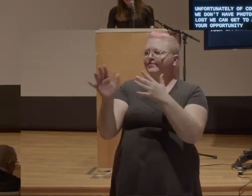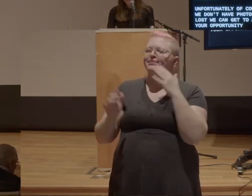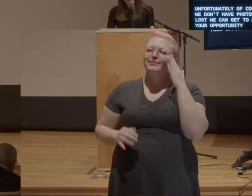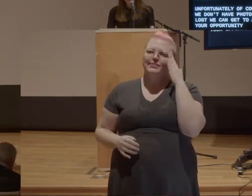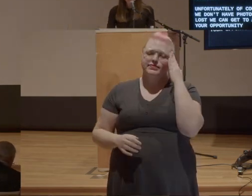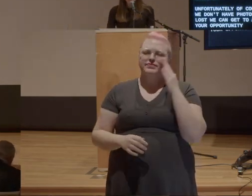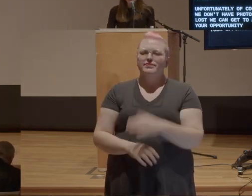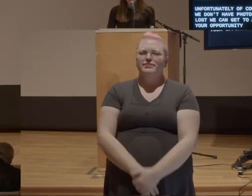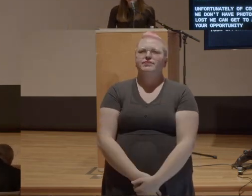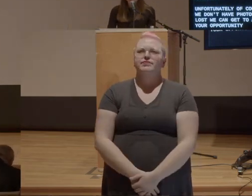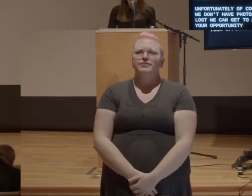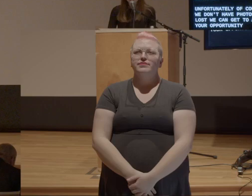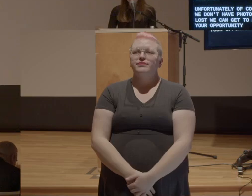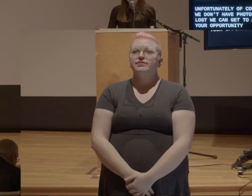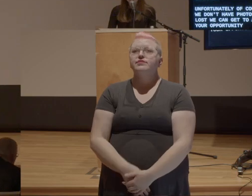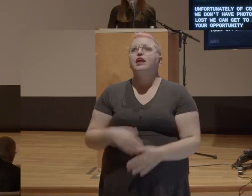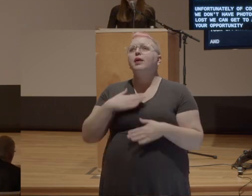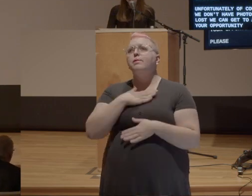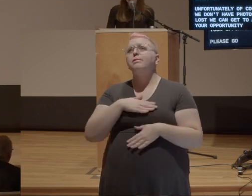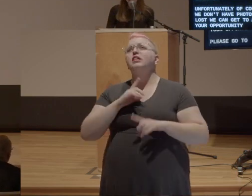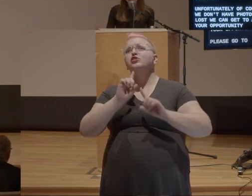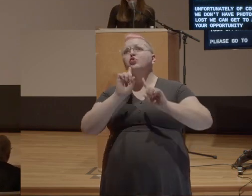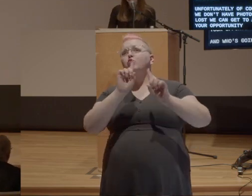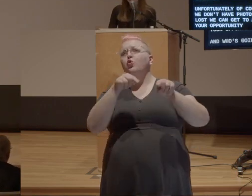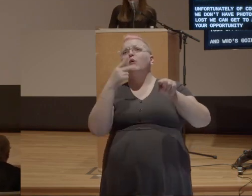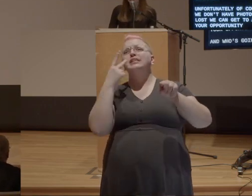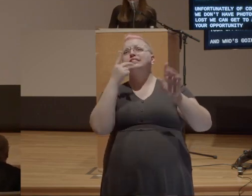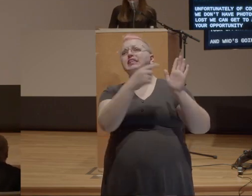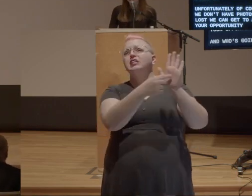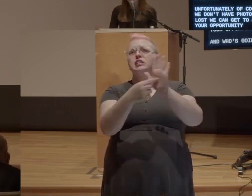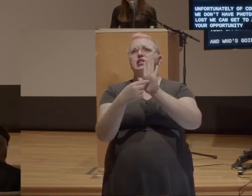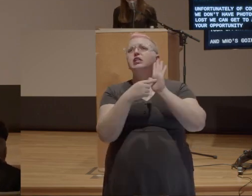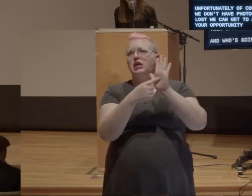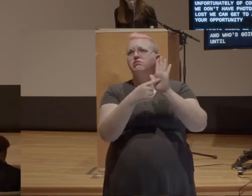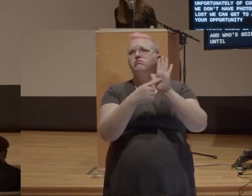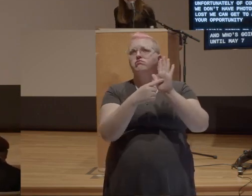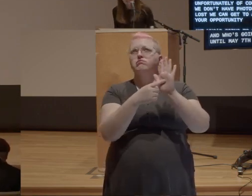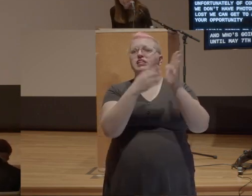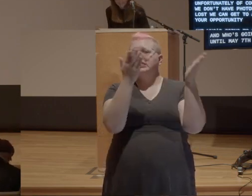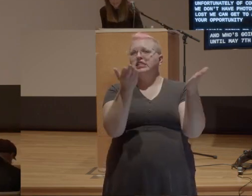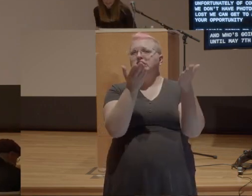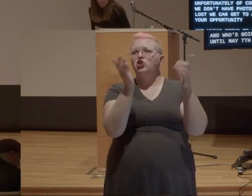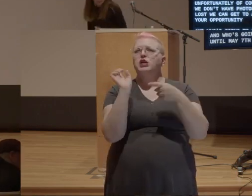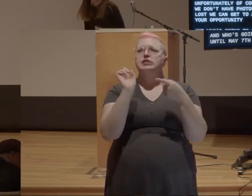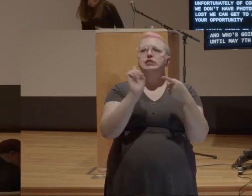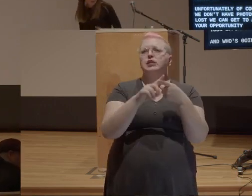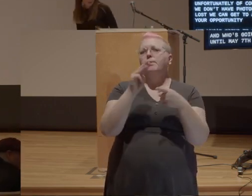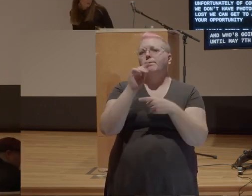And please go and see the exhibition. It's up until May 7th. Thank you.